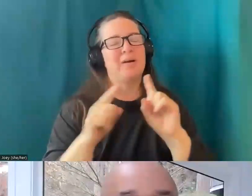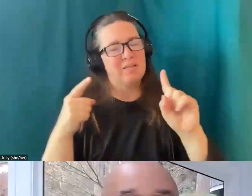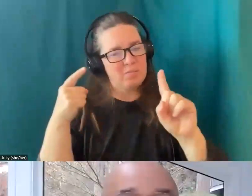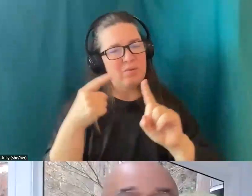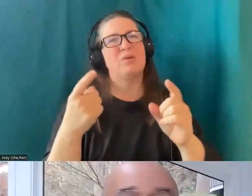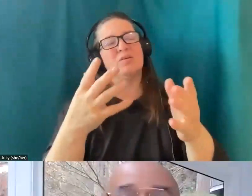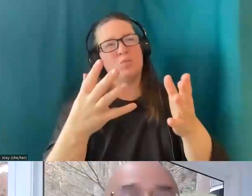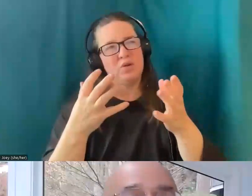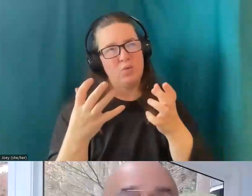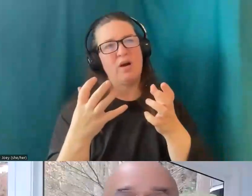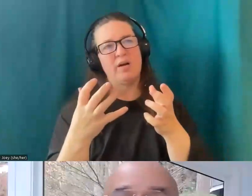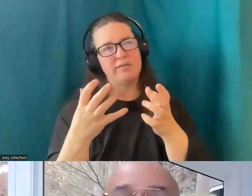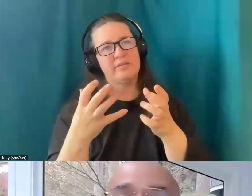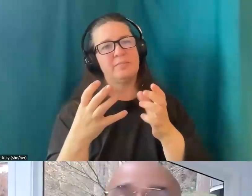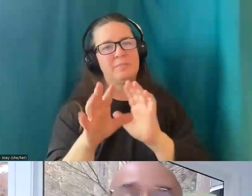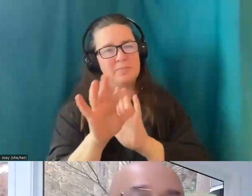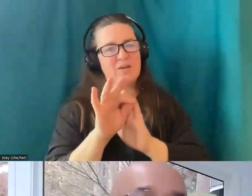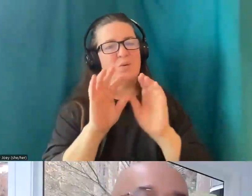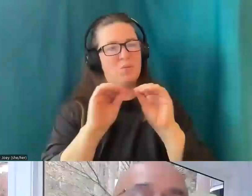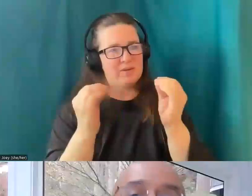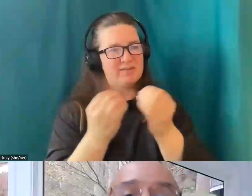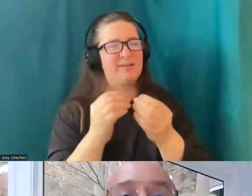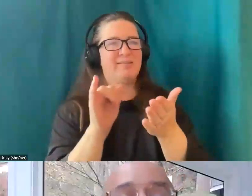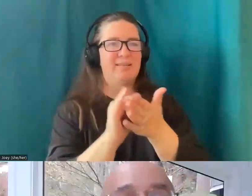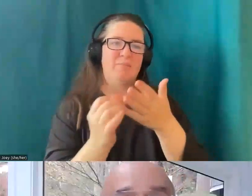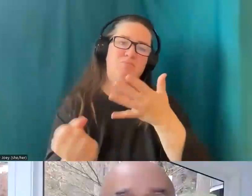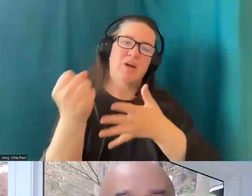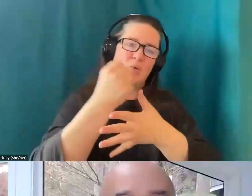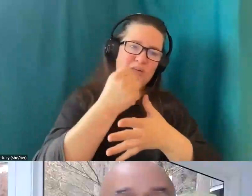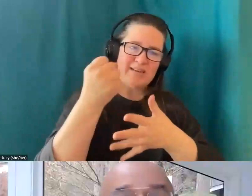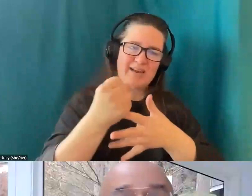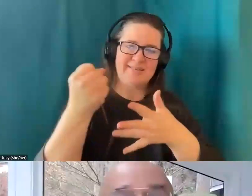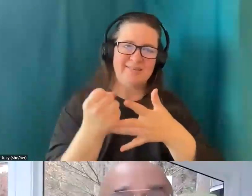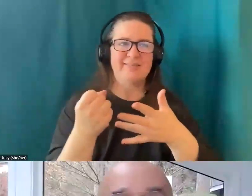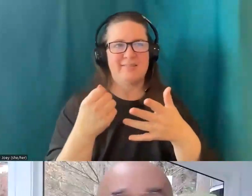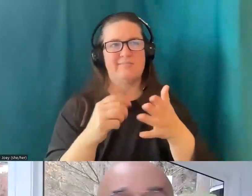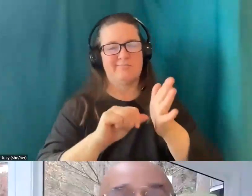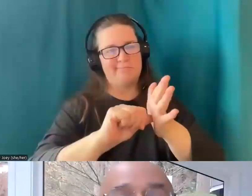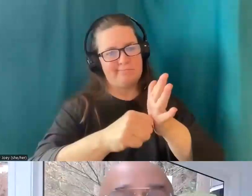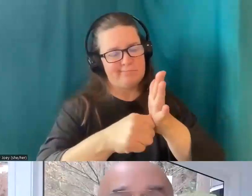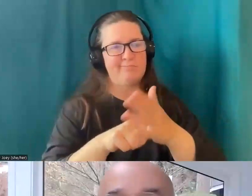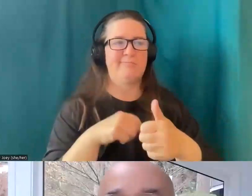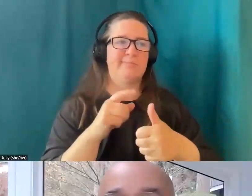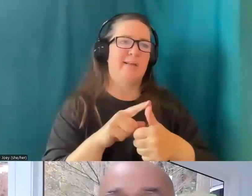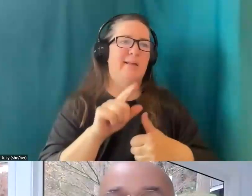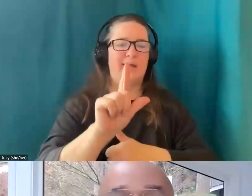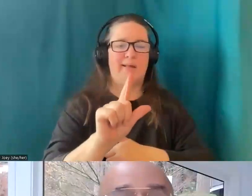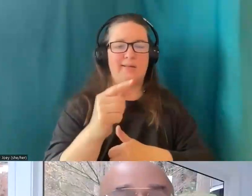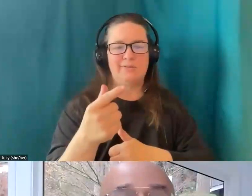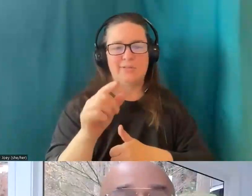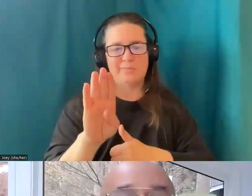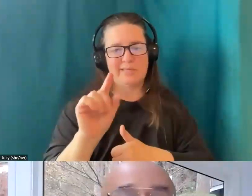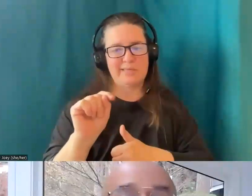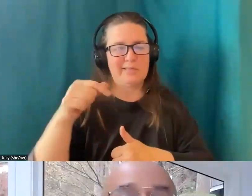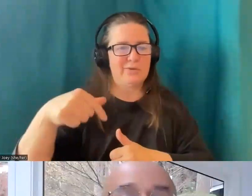these populations in their work, whether they're Black, Indigenous, people of color, LGBTQ+, people with disabilities, or rural communities. So we're